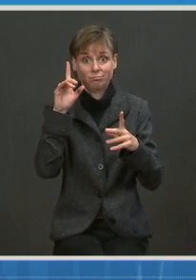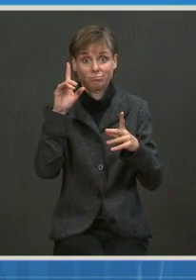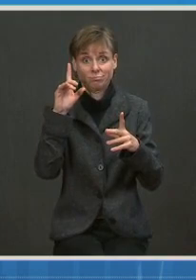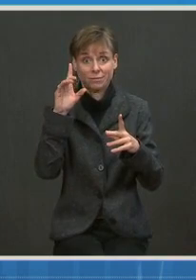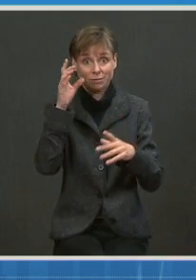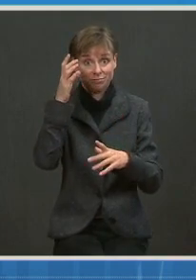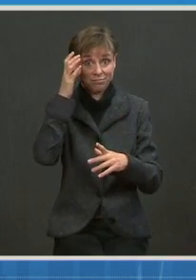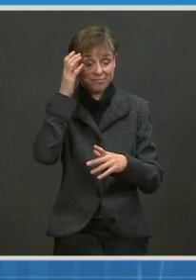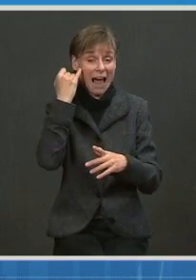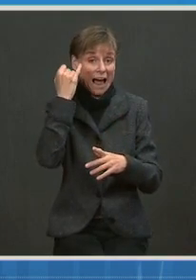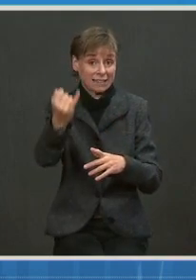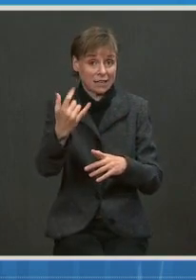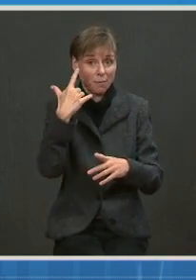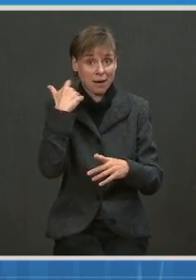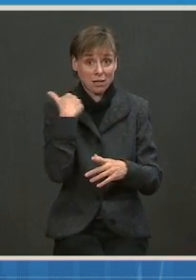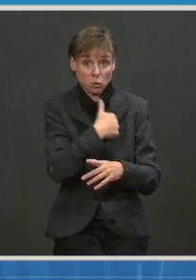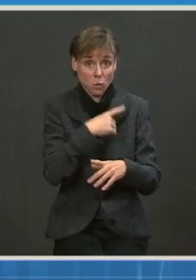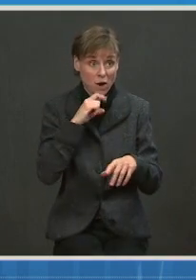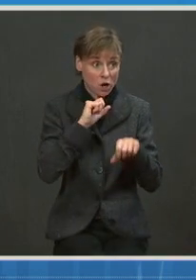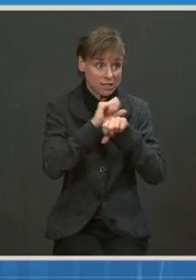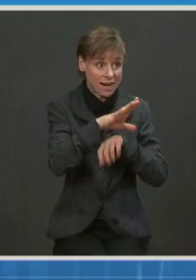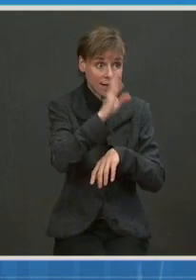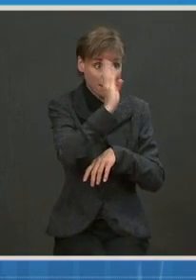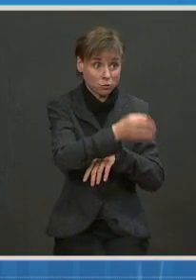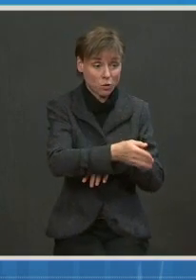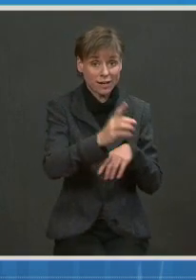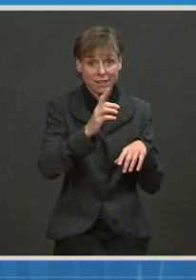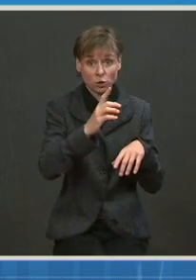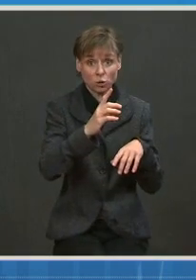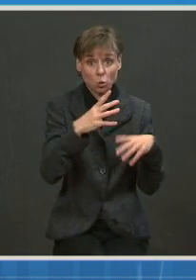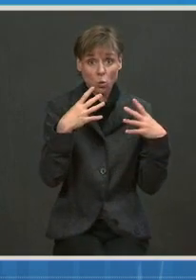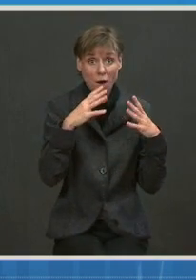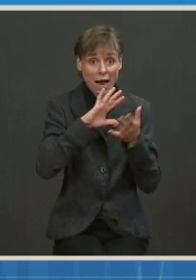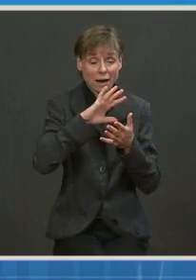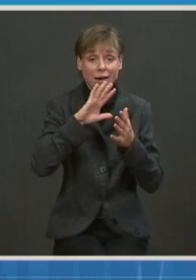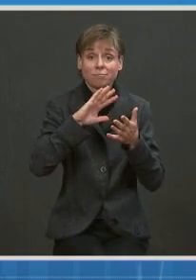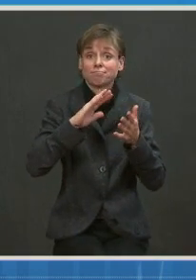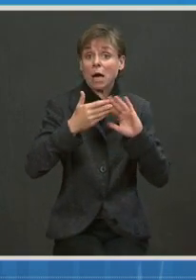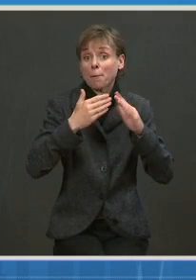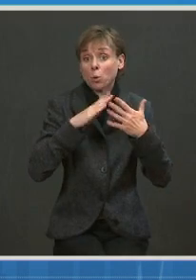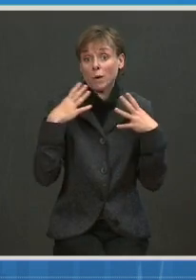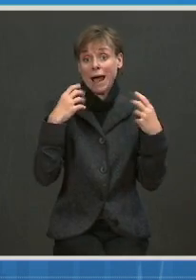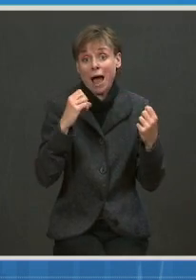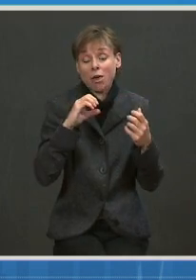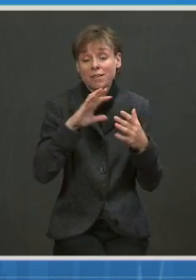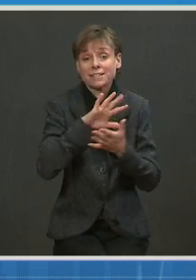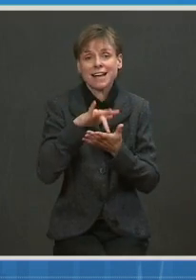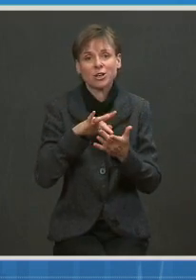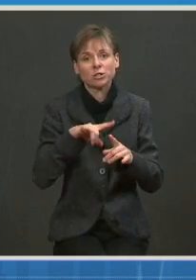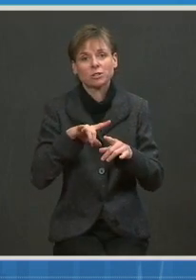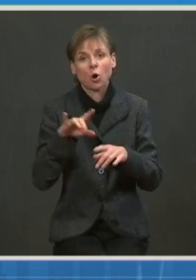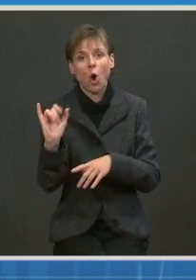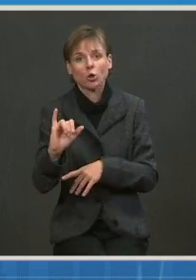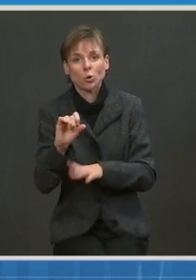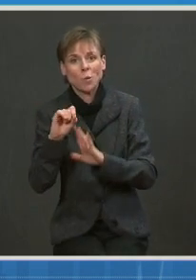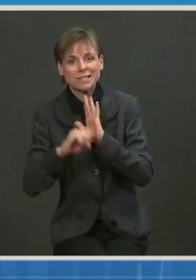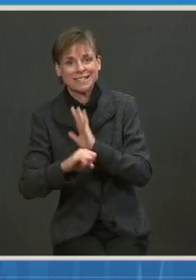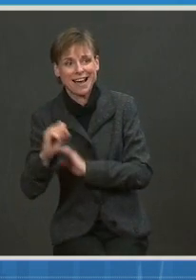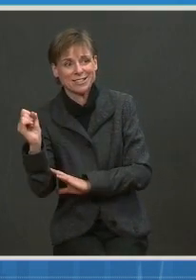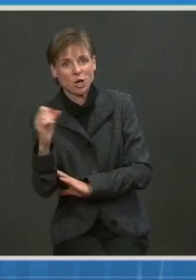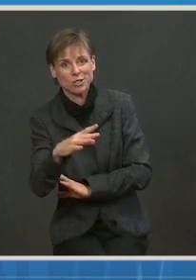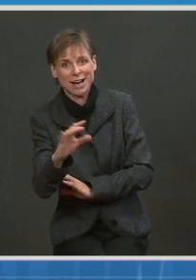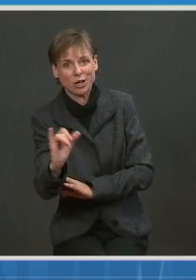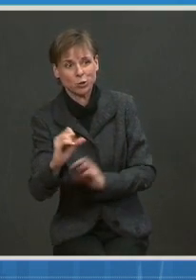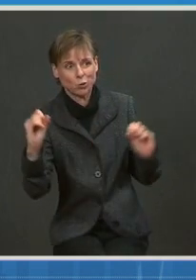directly to, say, community health centers, and so are states. But the numbers are somewhat rough in there. But Dr. Walensky, anything you